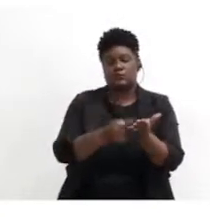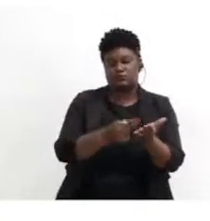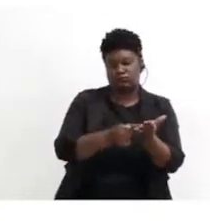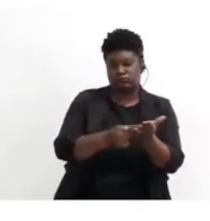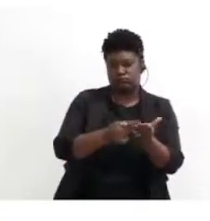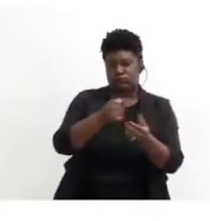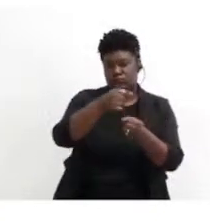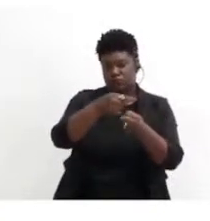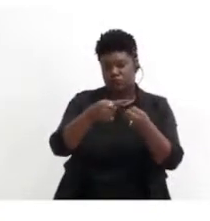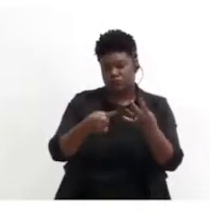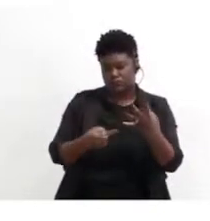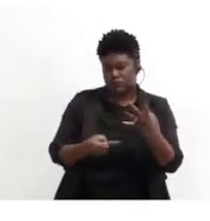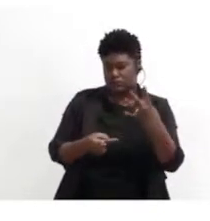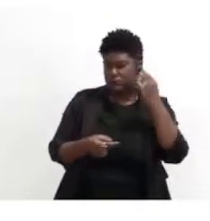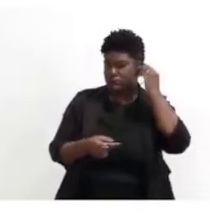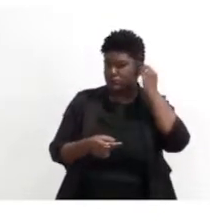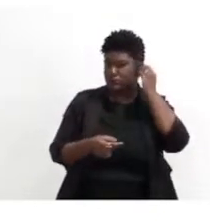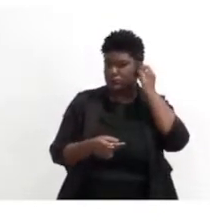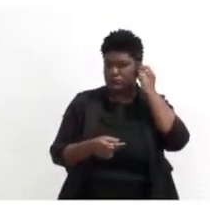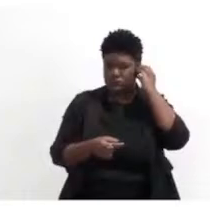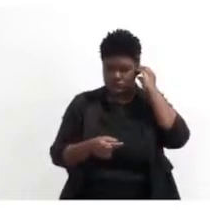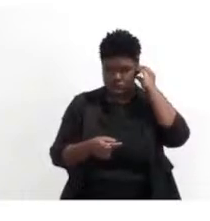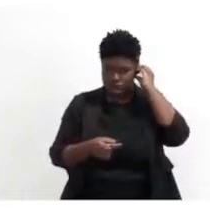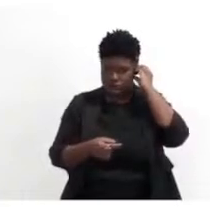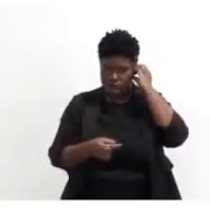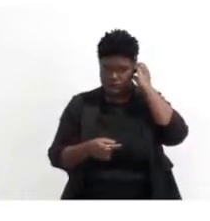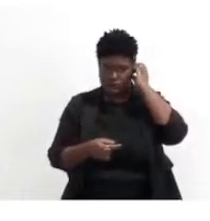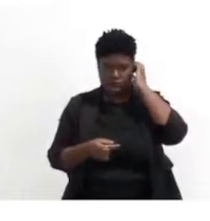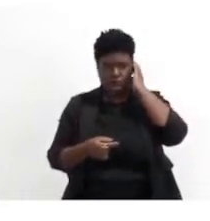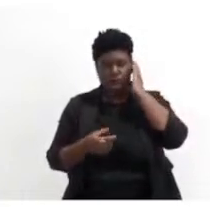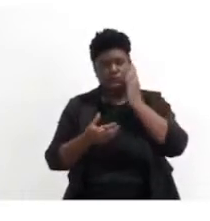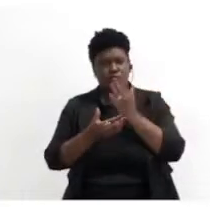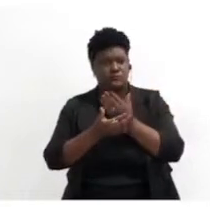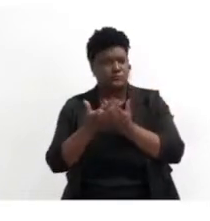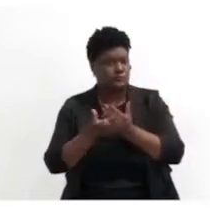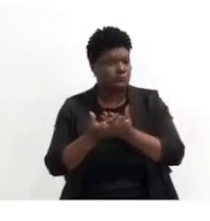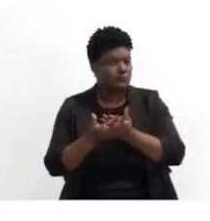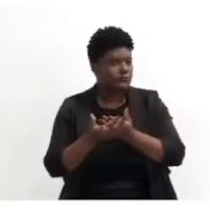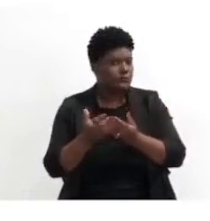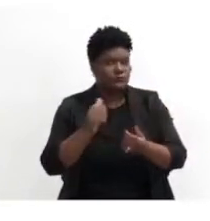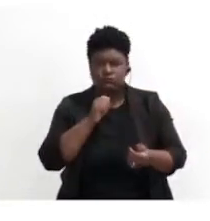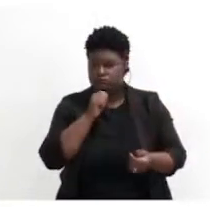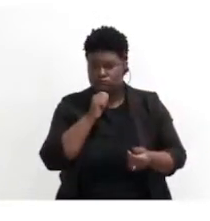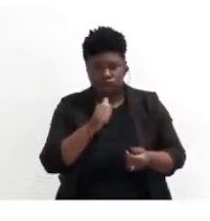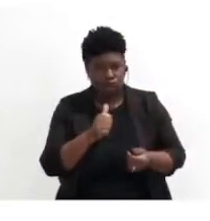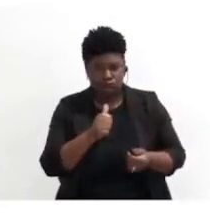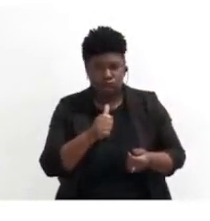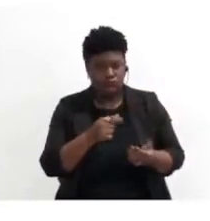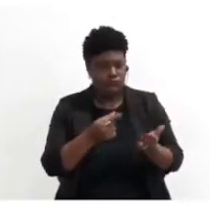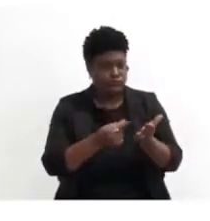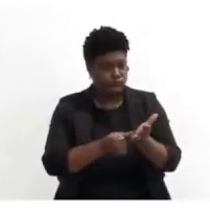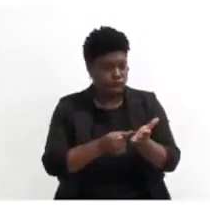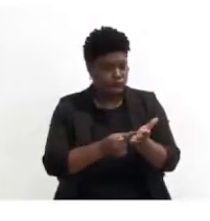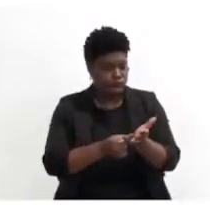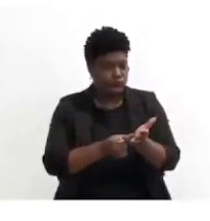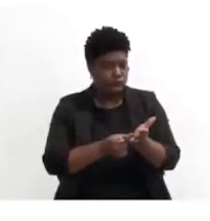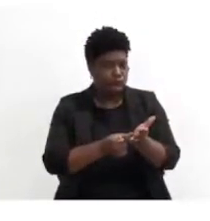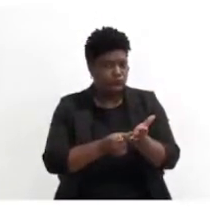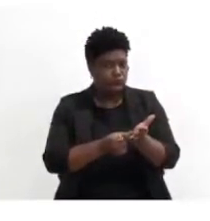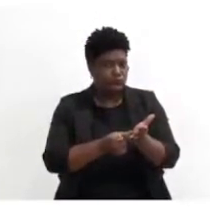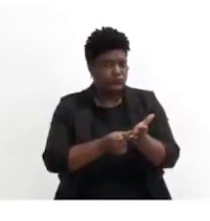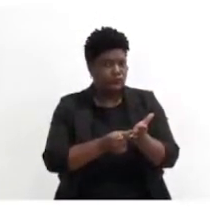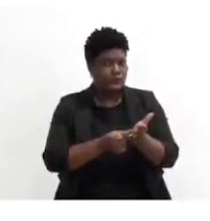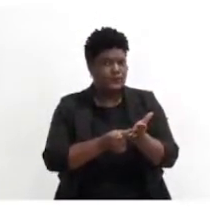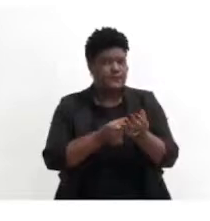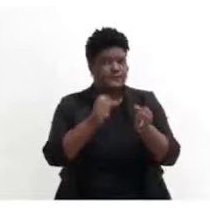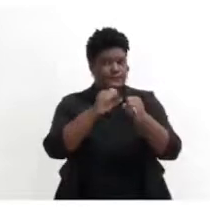which is not so easy. If you talk about, we talked before about system on chip, where there was a time when everybody was trying to integrate